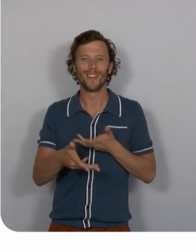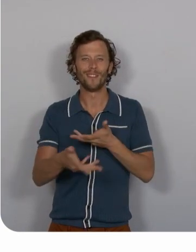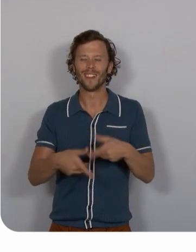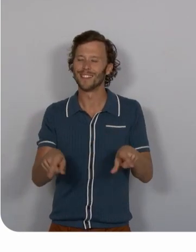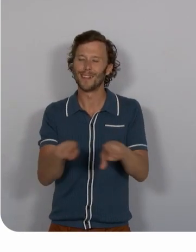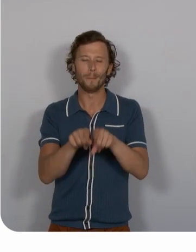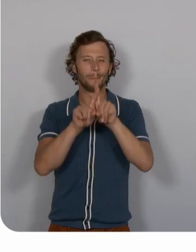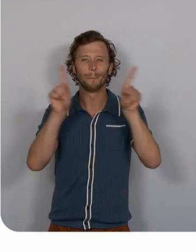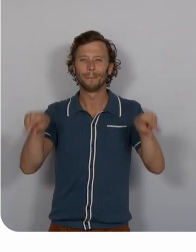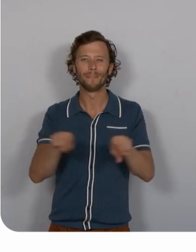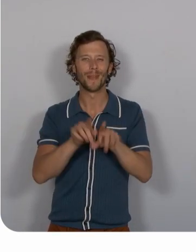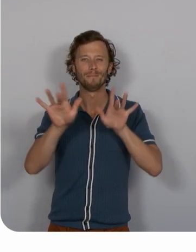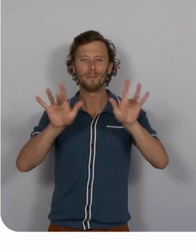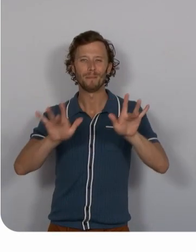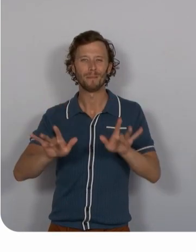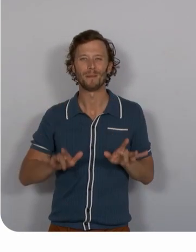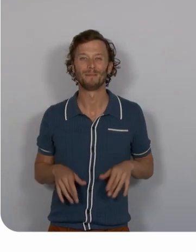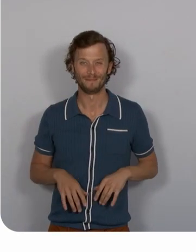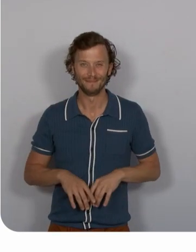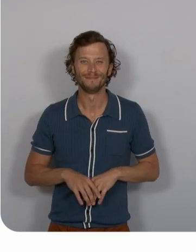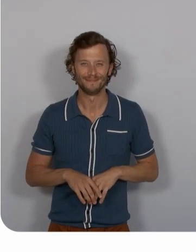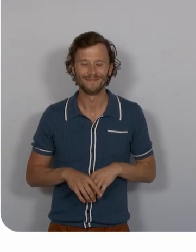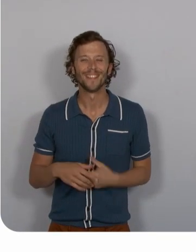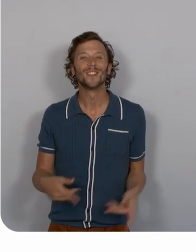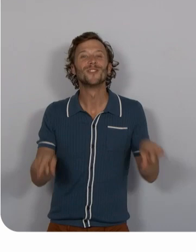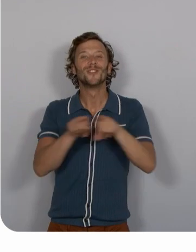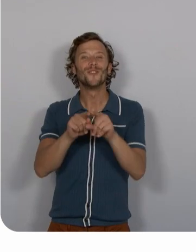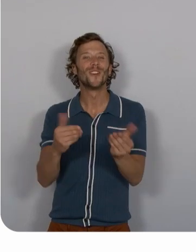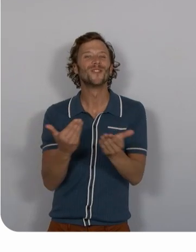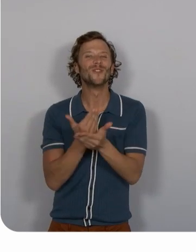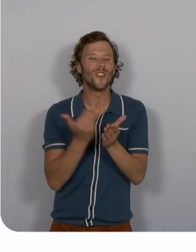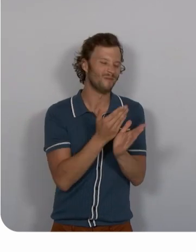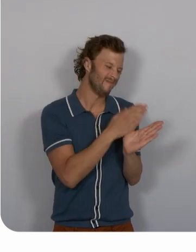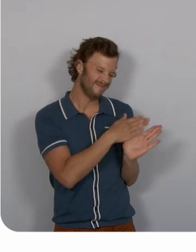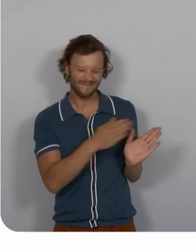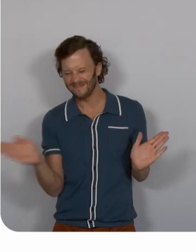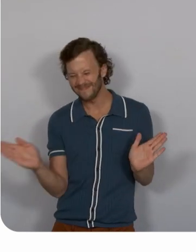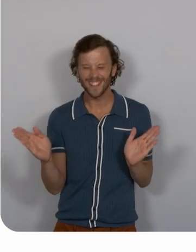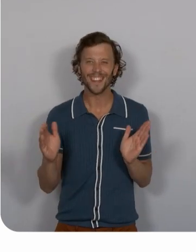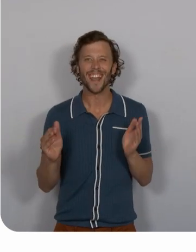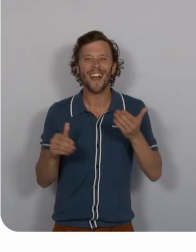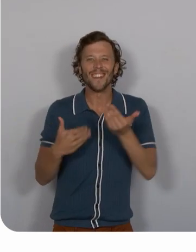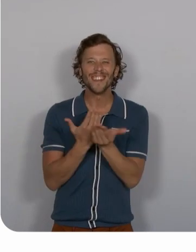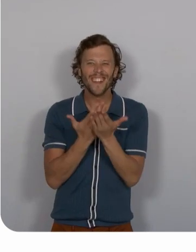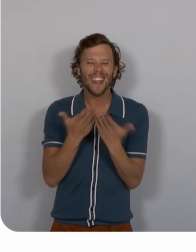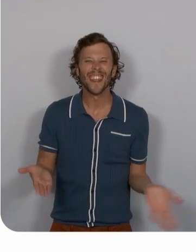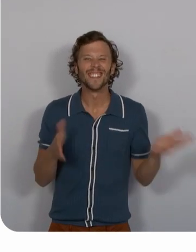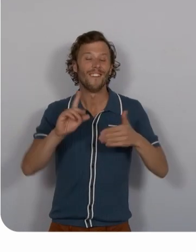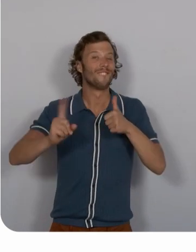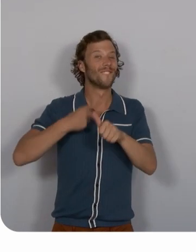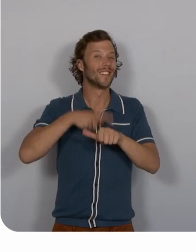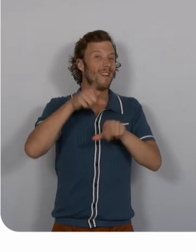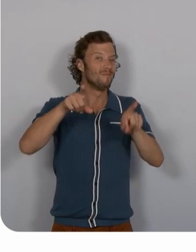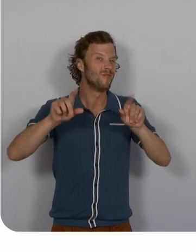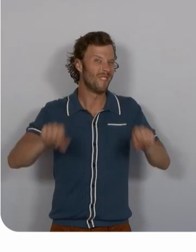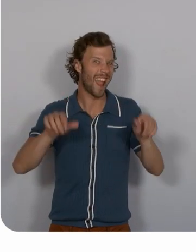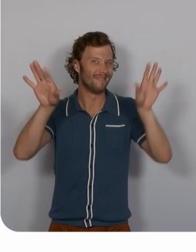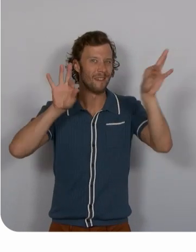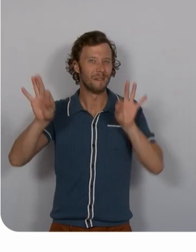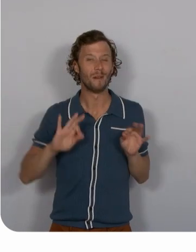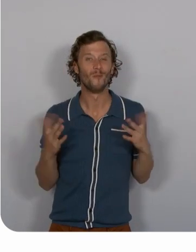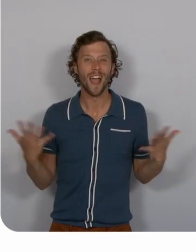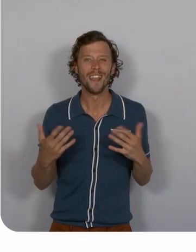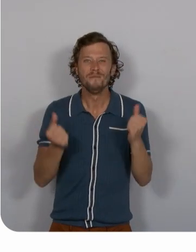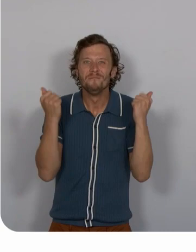touchscreen. We've also got an all-new range of accessories. For the first time, you can choose from multiple color options for